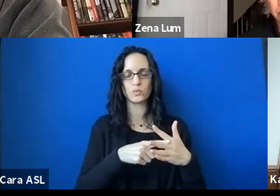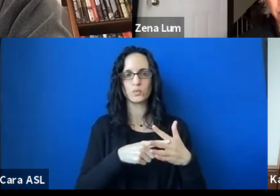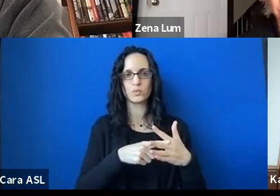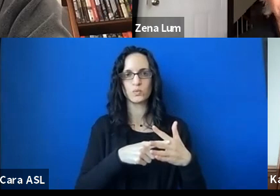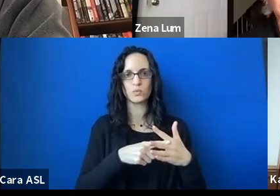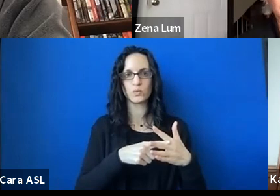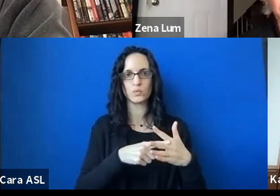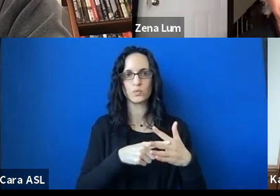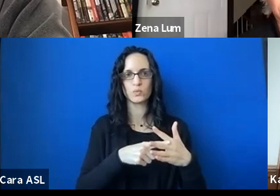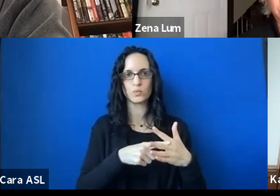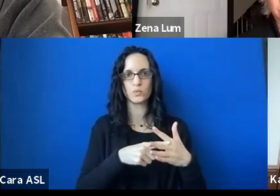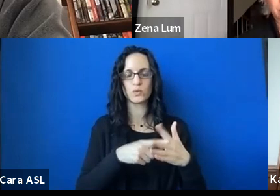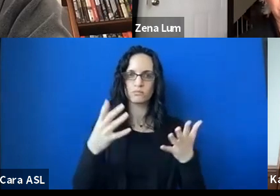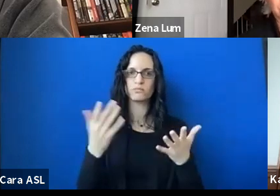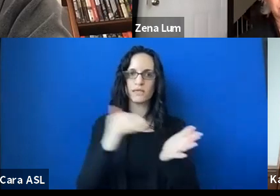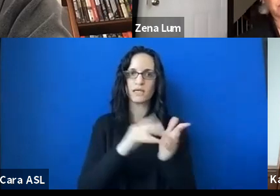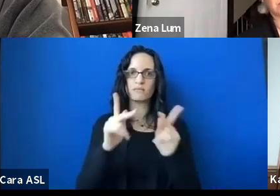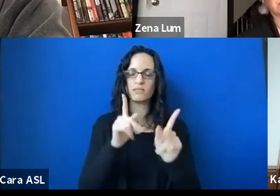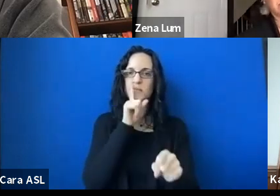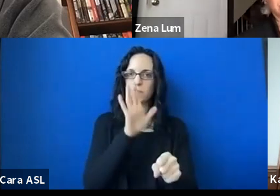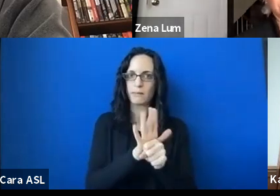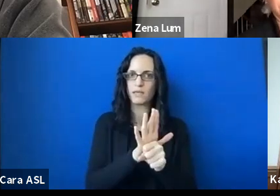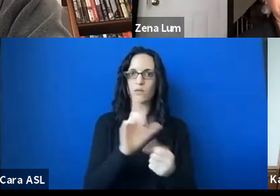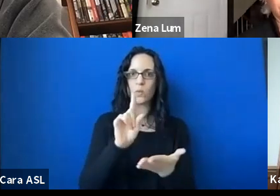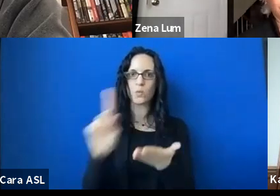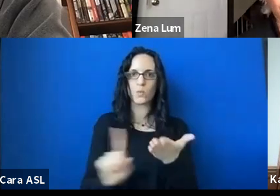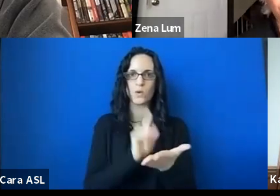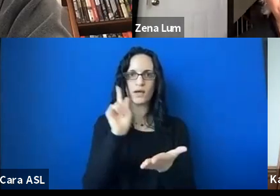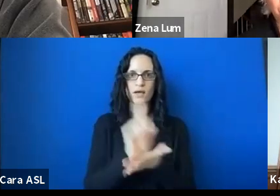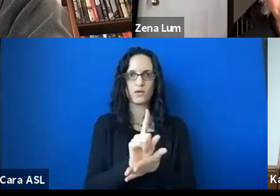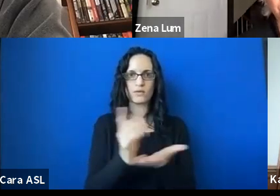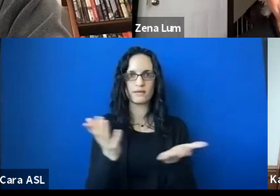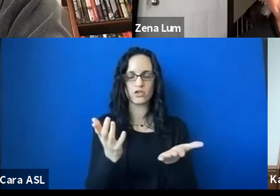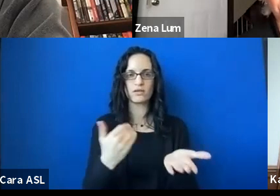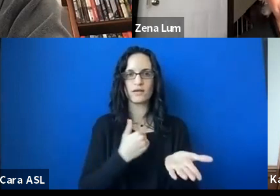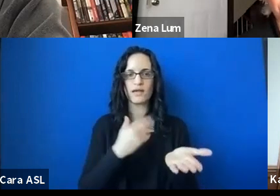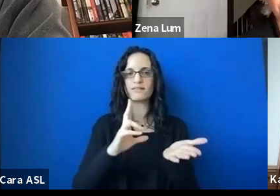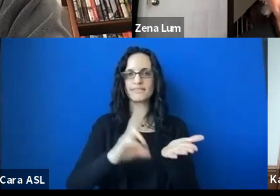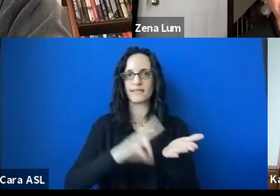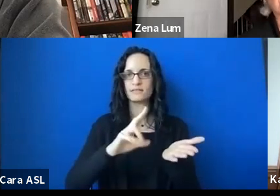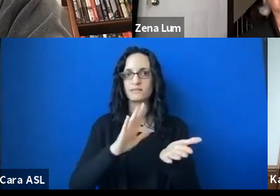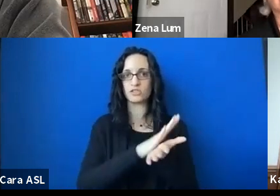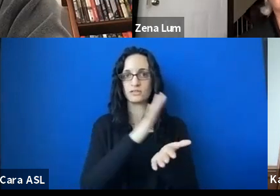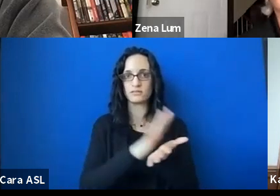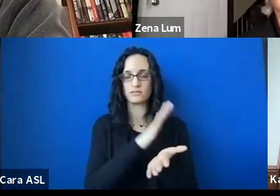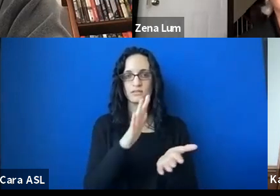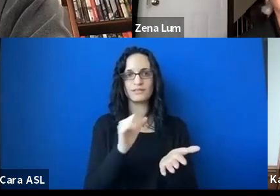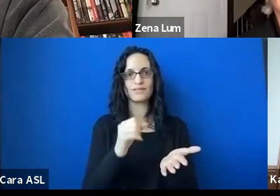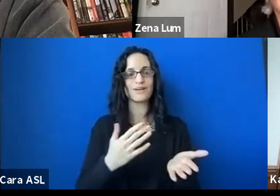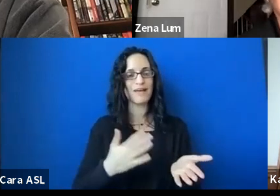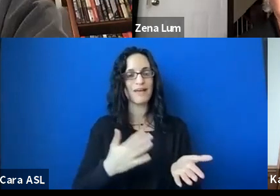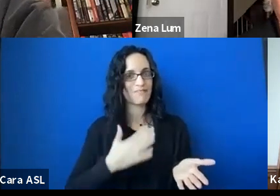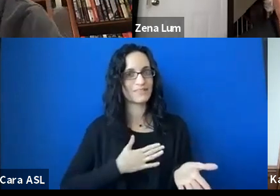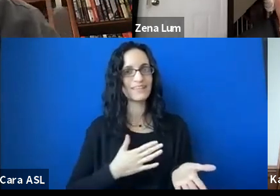again, that folks made a commitment for an hour. We did have the sign-in sheet, so I'm pleased that we were able